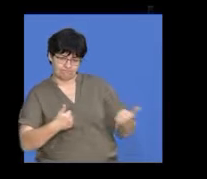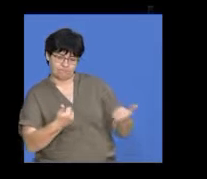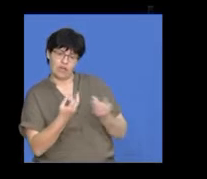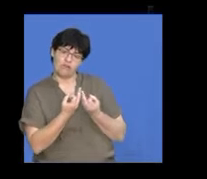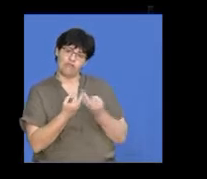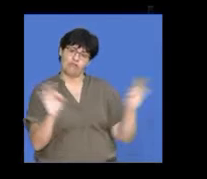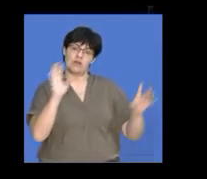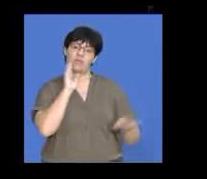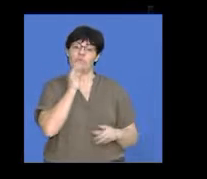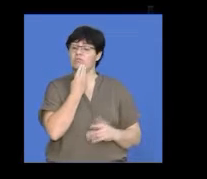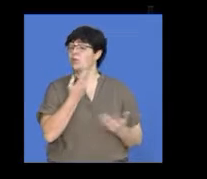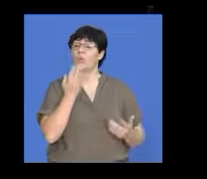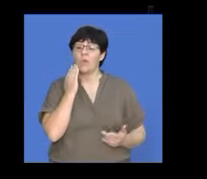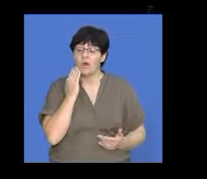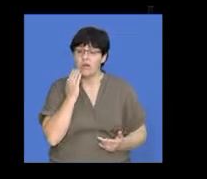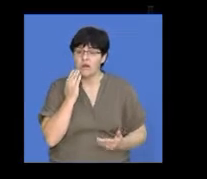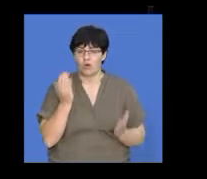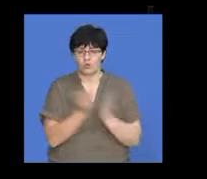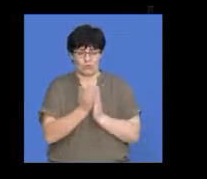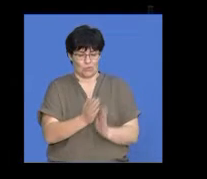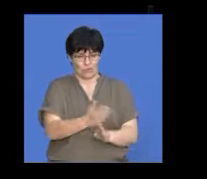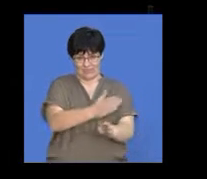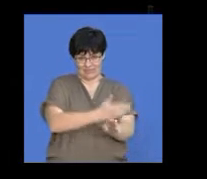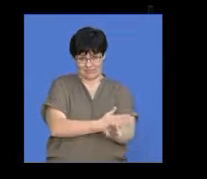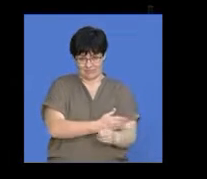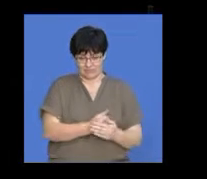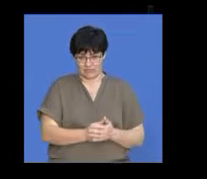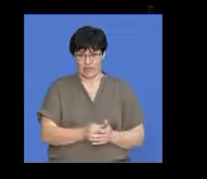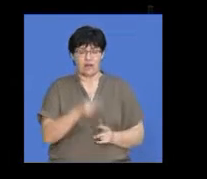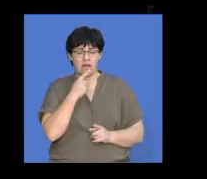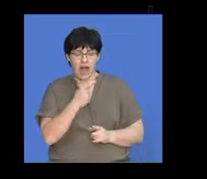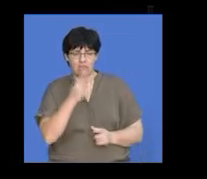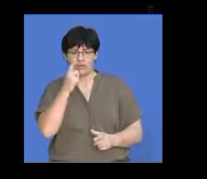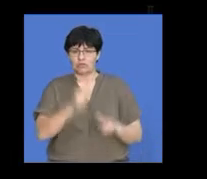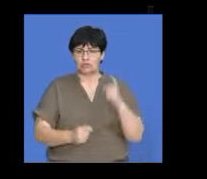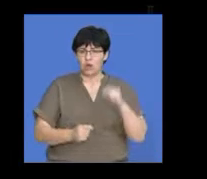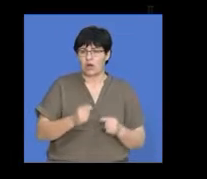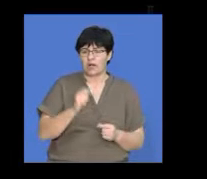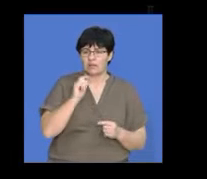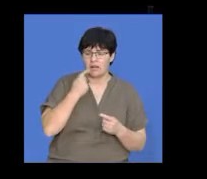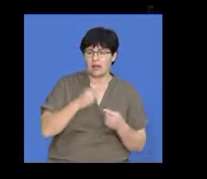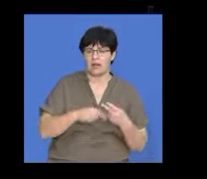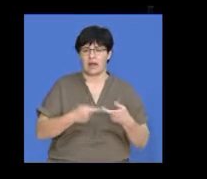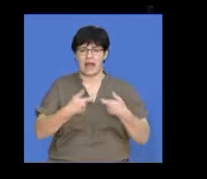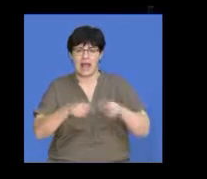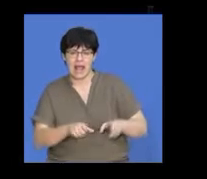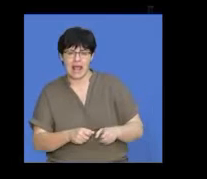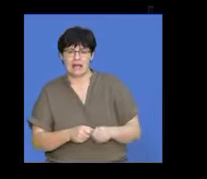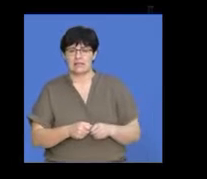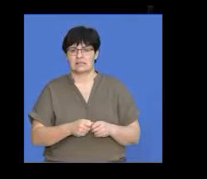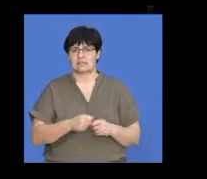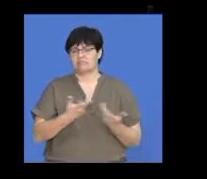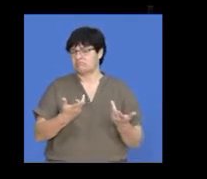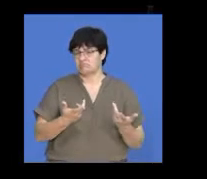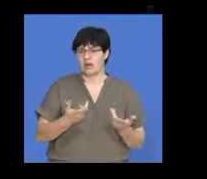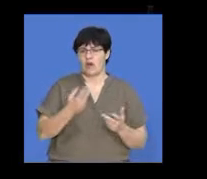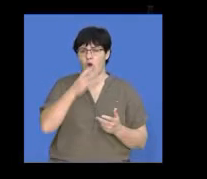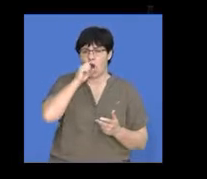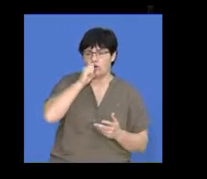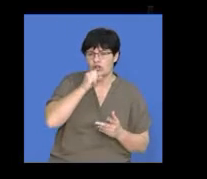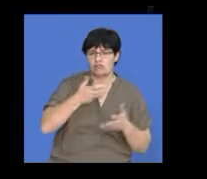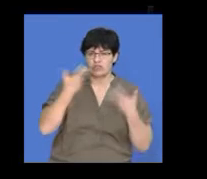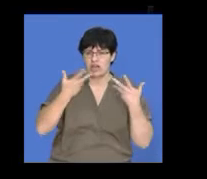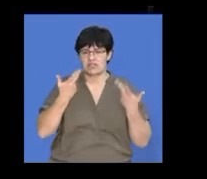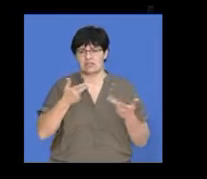breakfast before school. On the menu, chocolate milk, eggs, meat, cereal, and fresh oranges. The